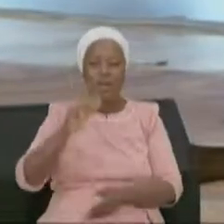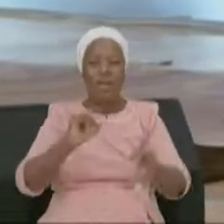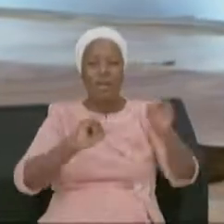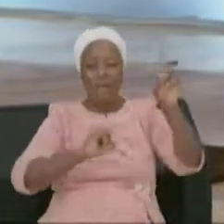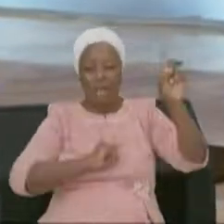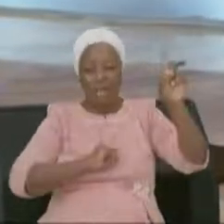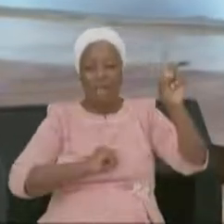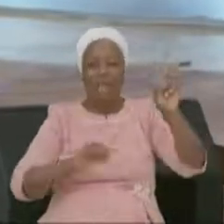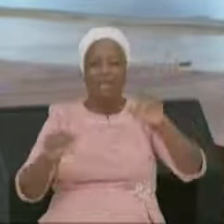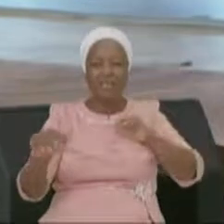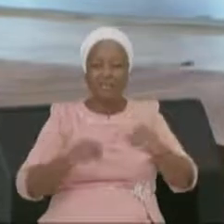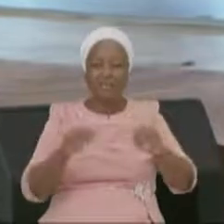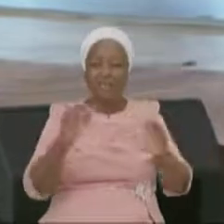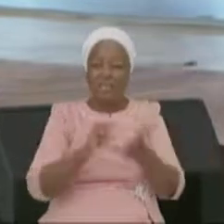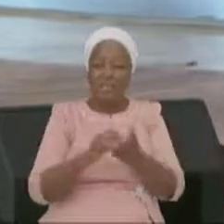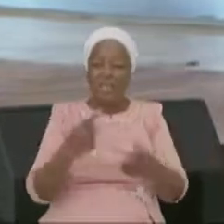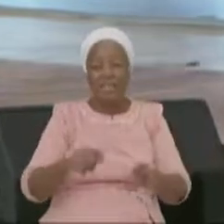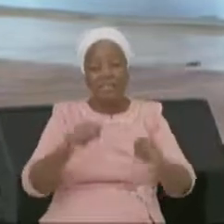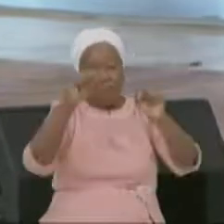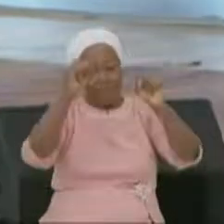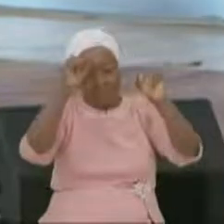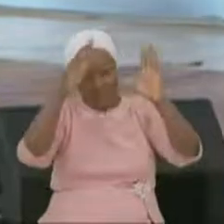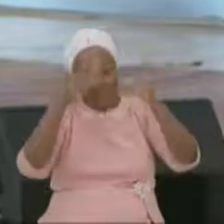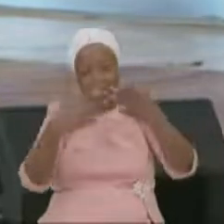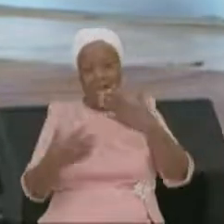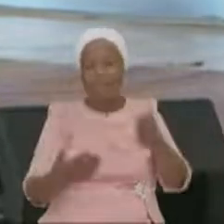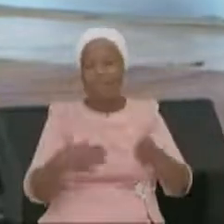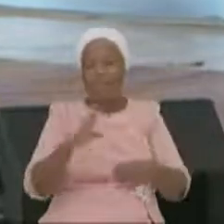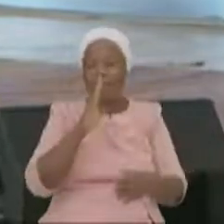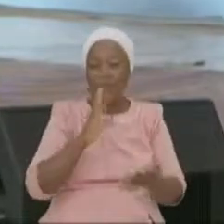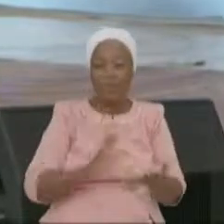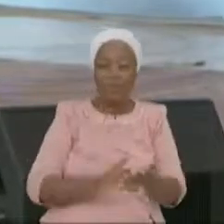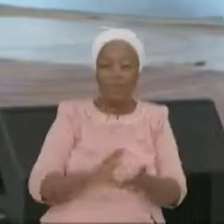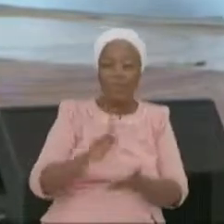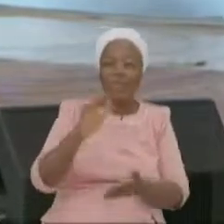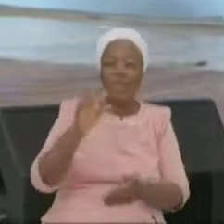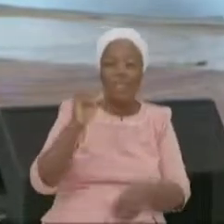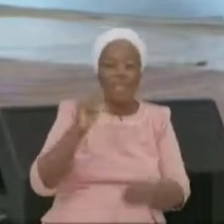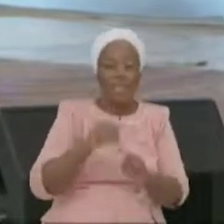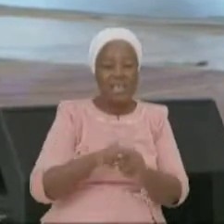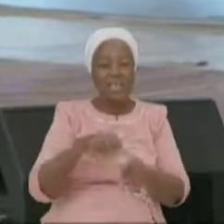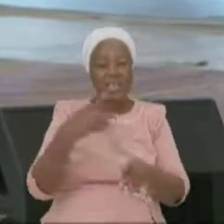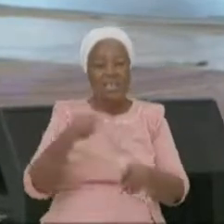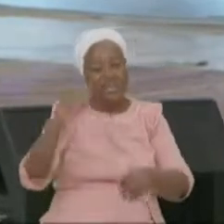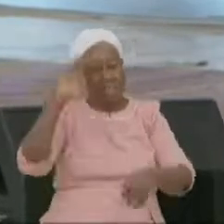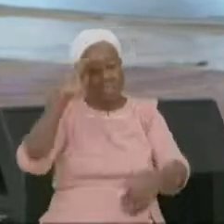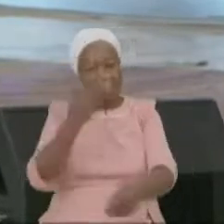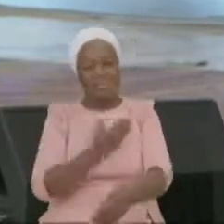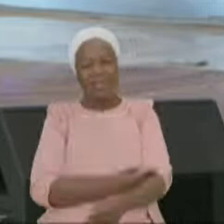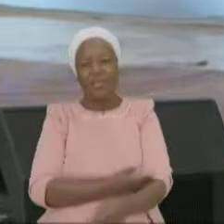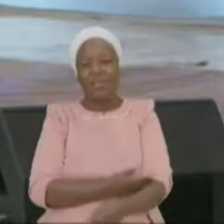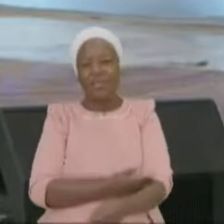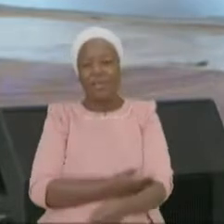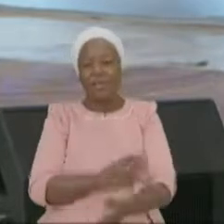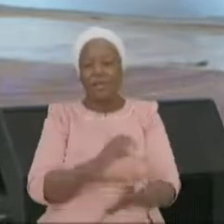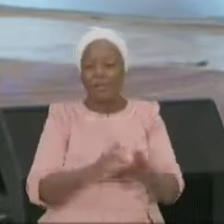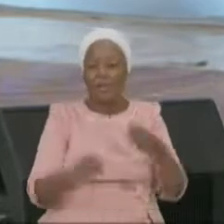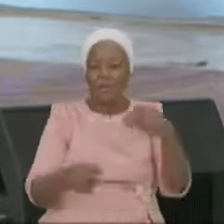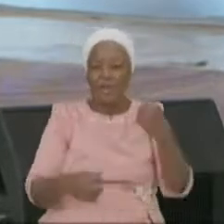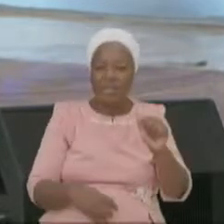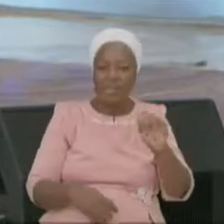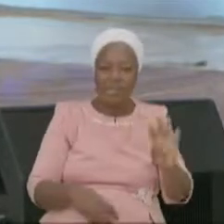do, that the Father may be glorified in the Son. Verse